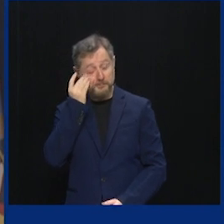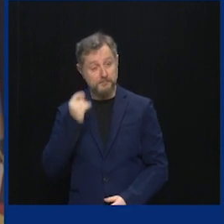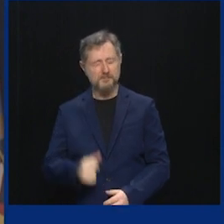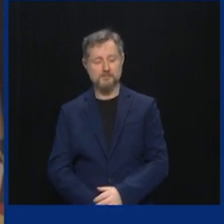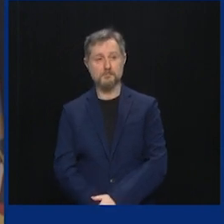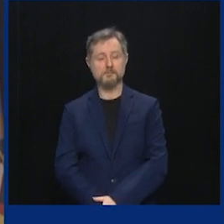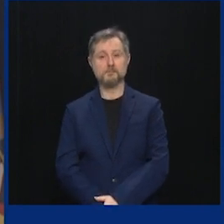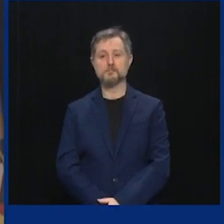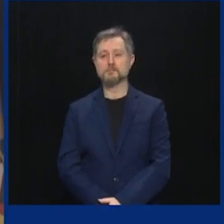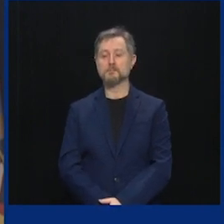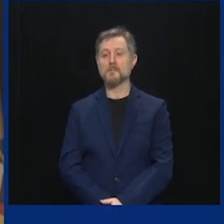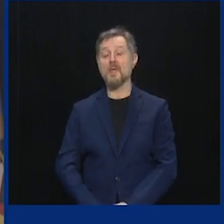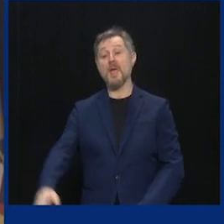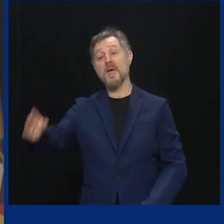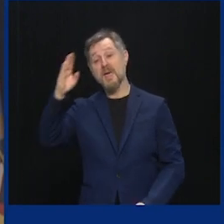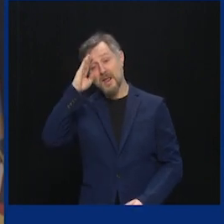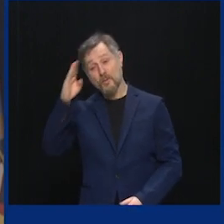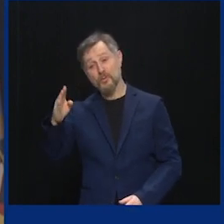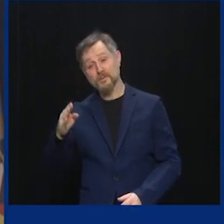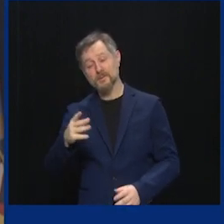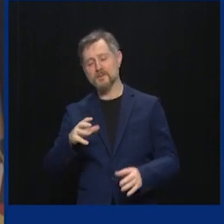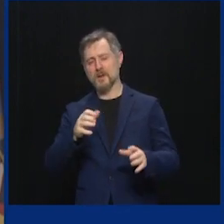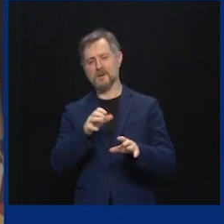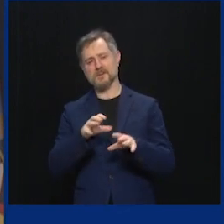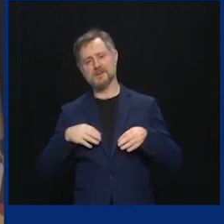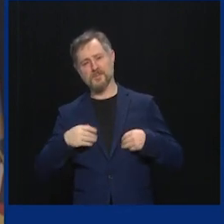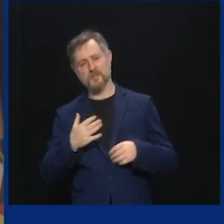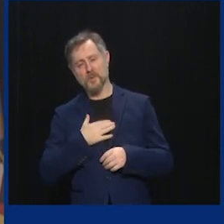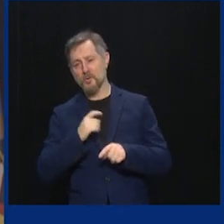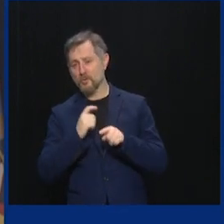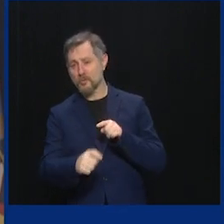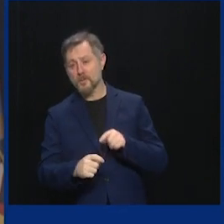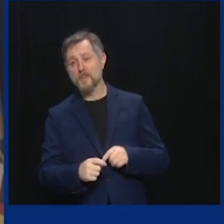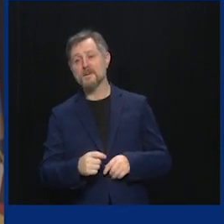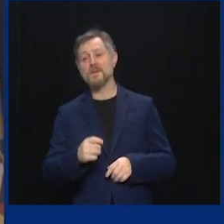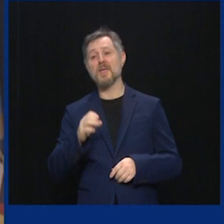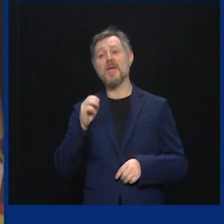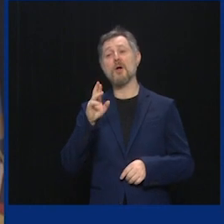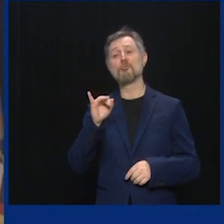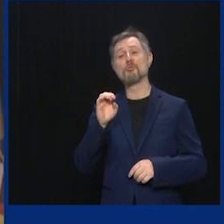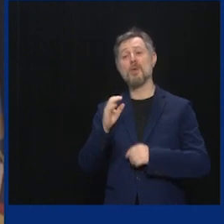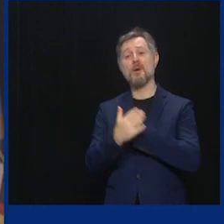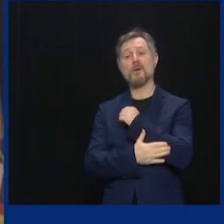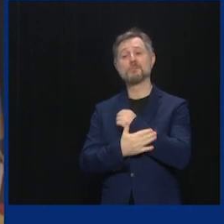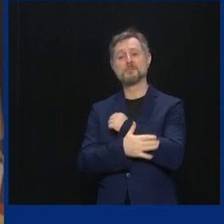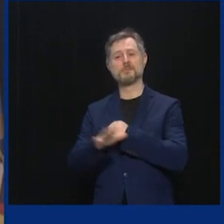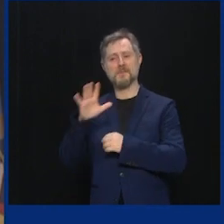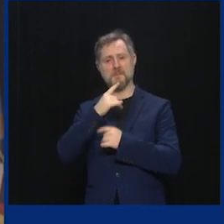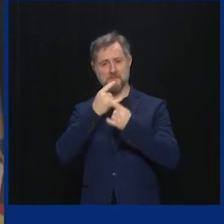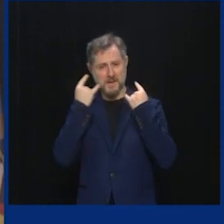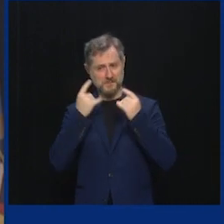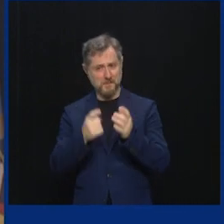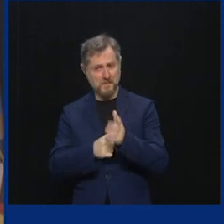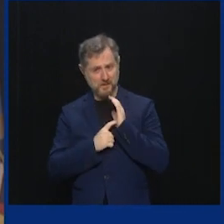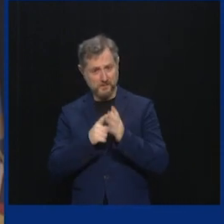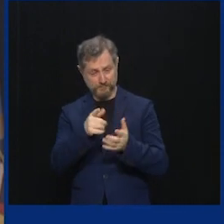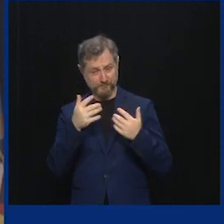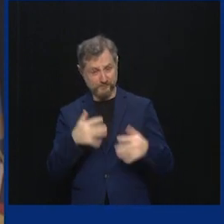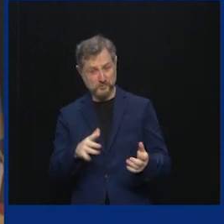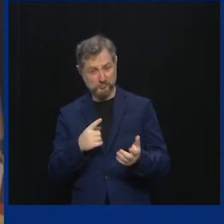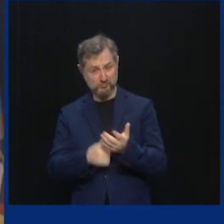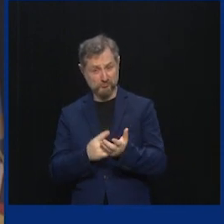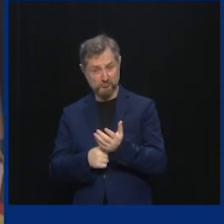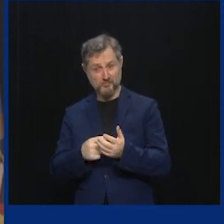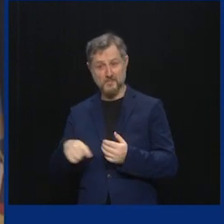Hi, Governor. Thank you for taking my question. As you know, in Erie County, we have a mask mandate. Have you been talking to leaders here about potentially moving on to phase